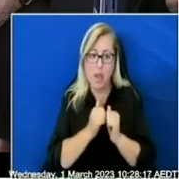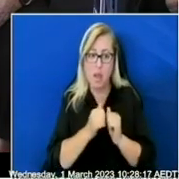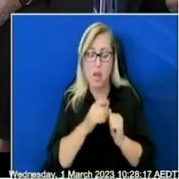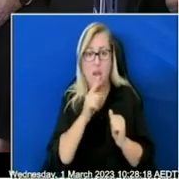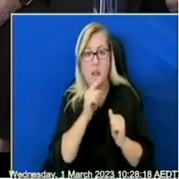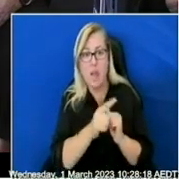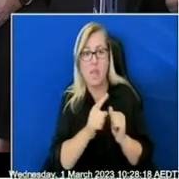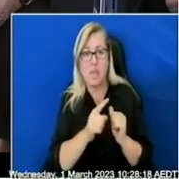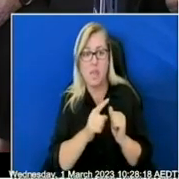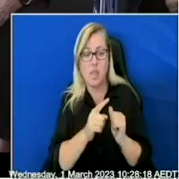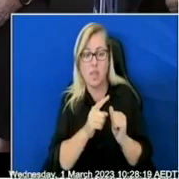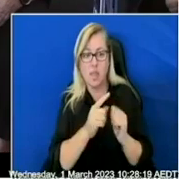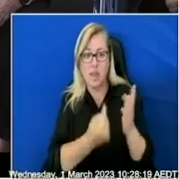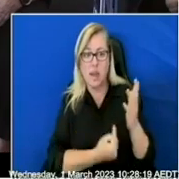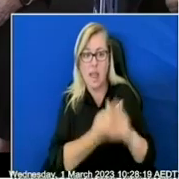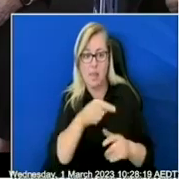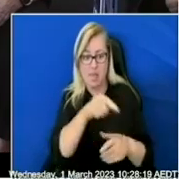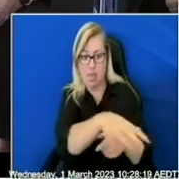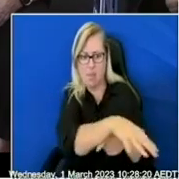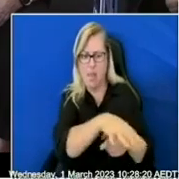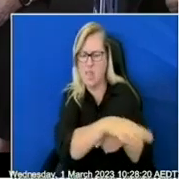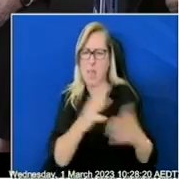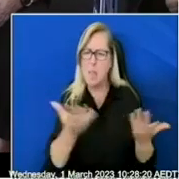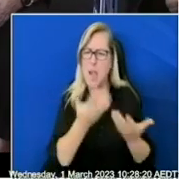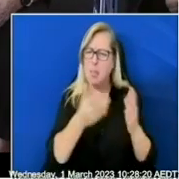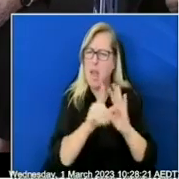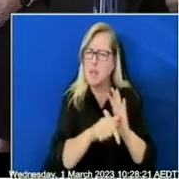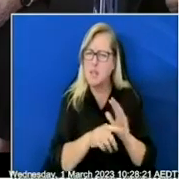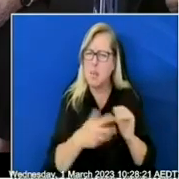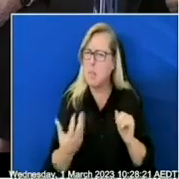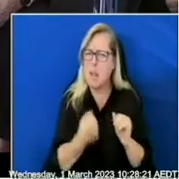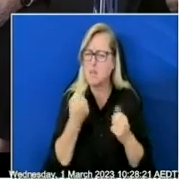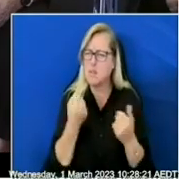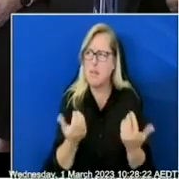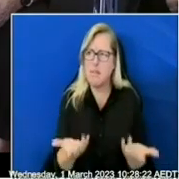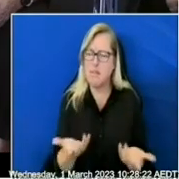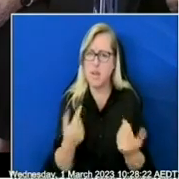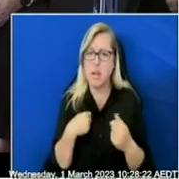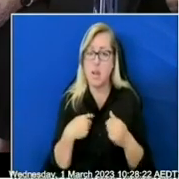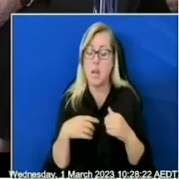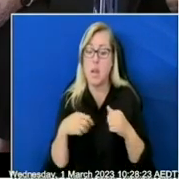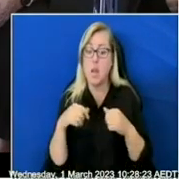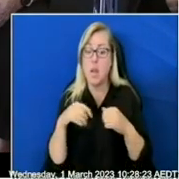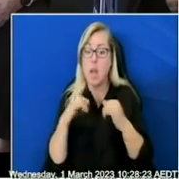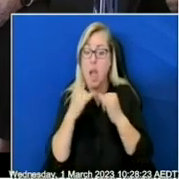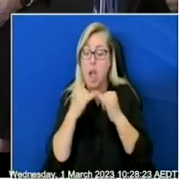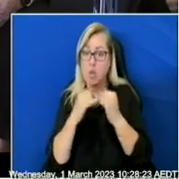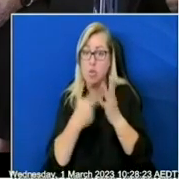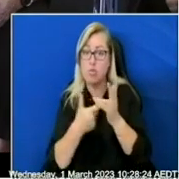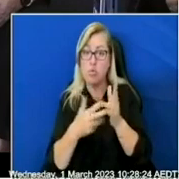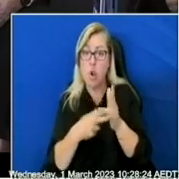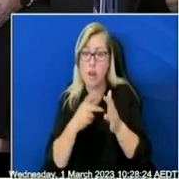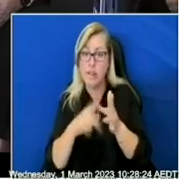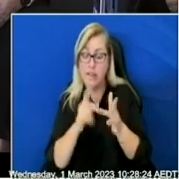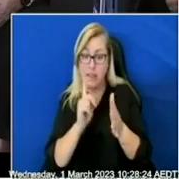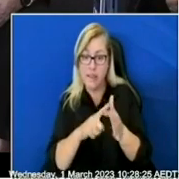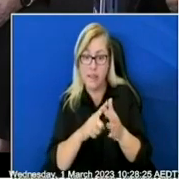playtime. They must have had a playtime in there. And Uncle Ronnie, and they'd meet at the fence and they'd kiss each other. Mm.